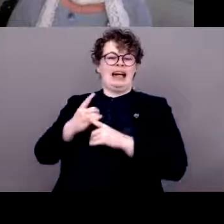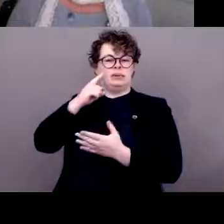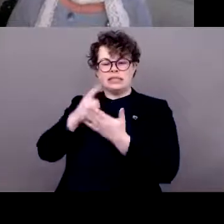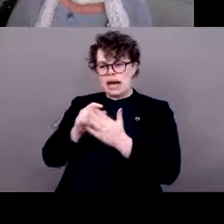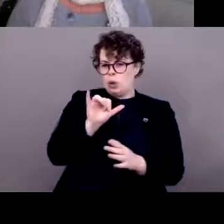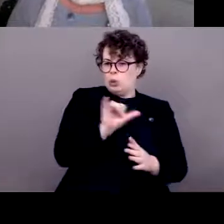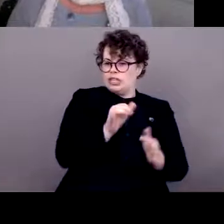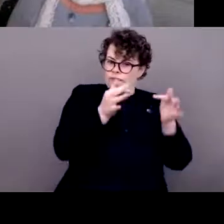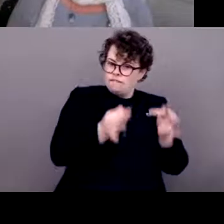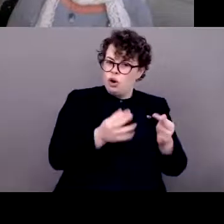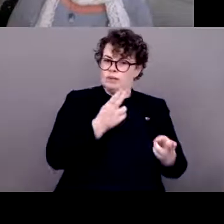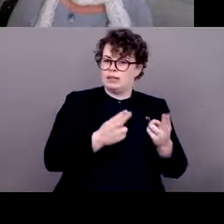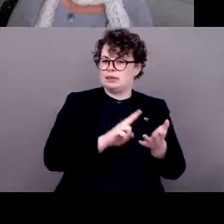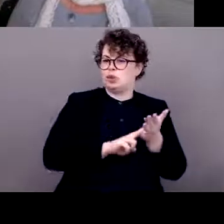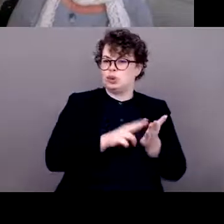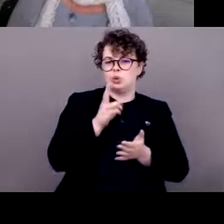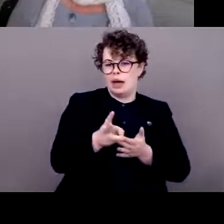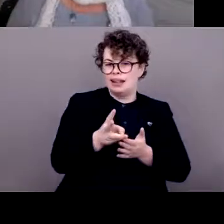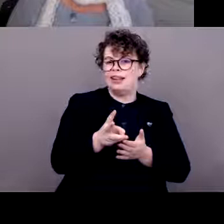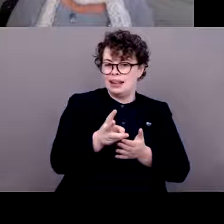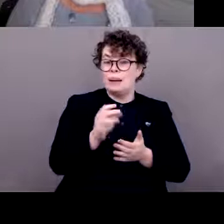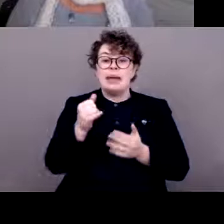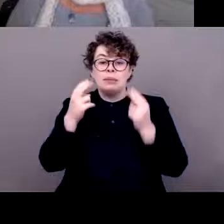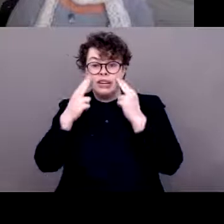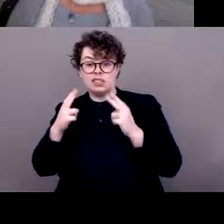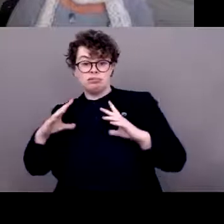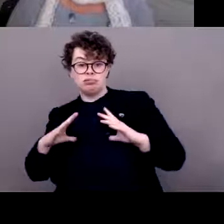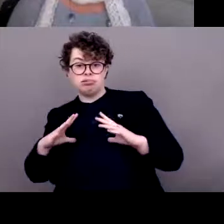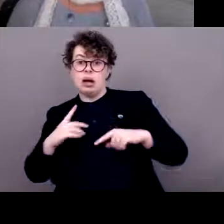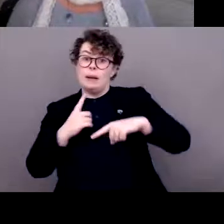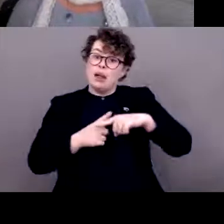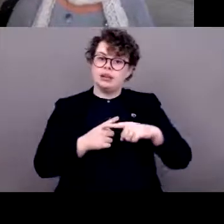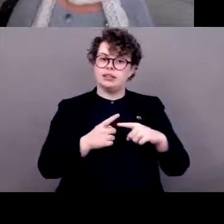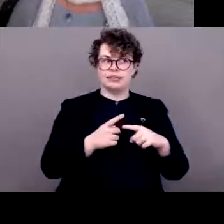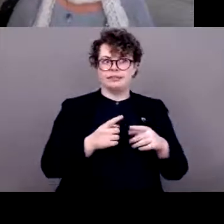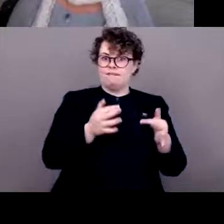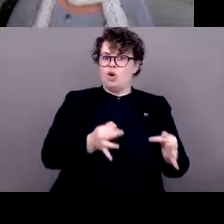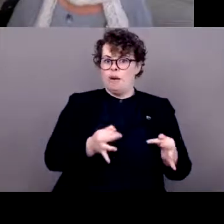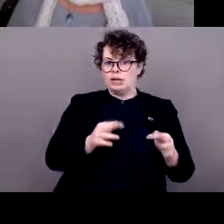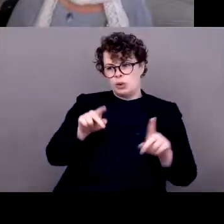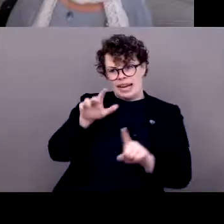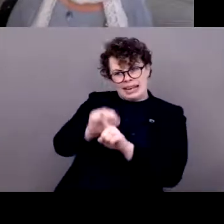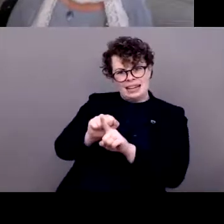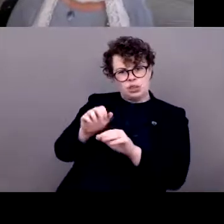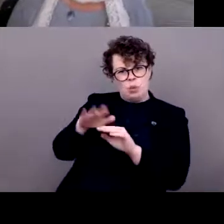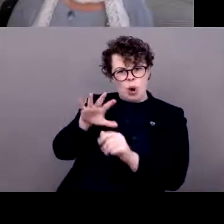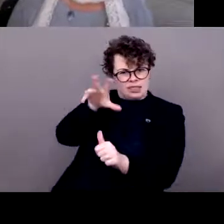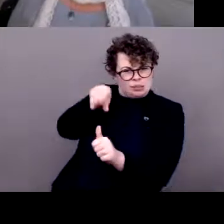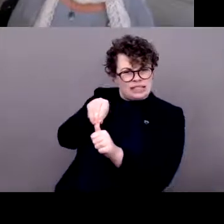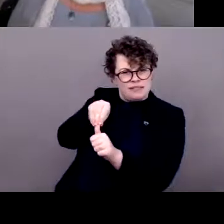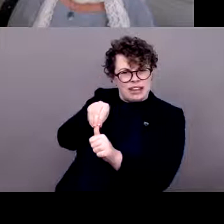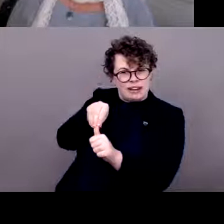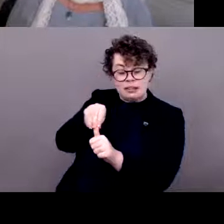emerging as being in need of exploration? Or is there a particular language sign or spoken language that would be